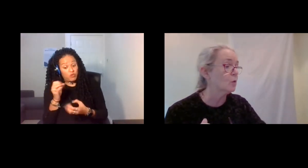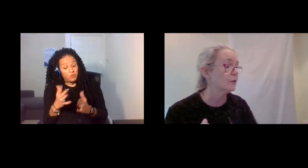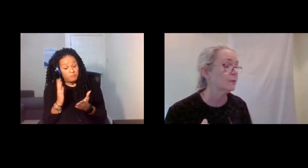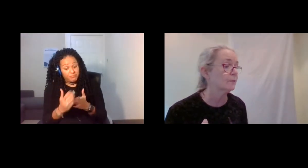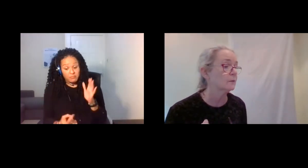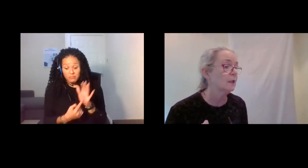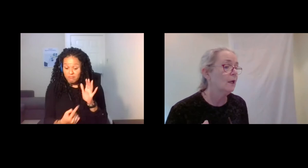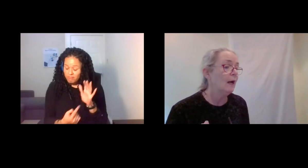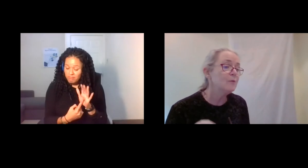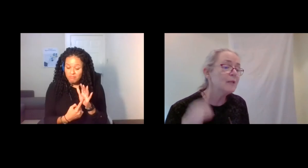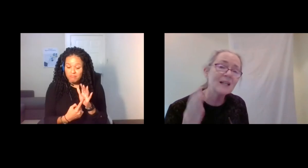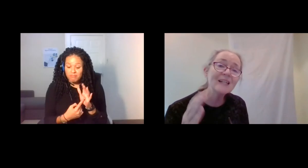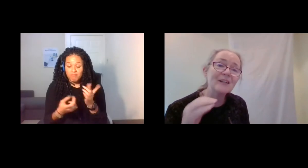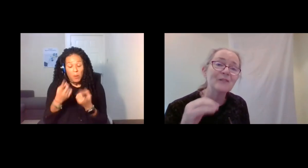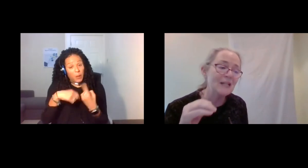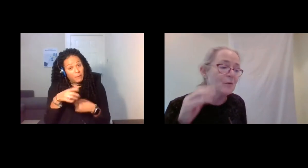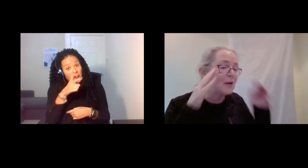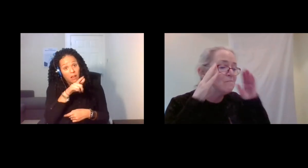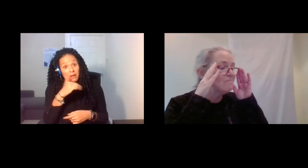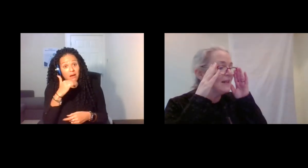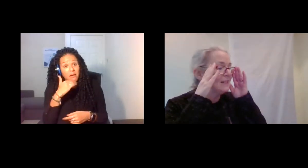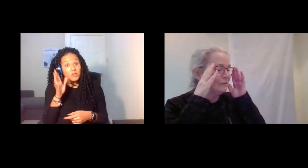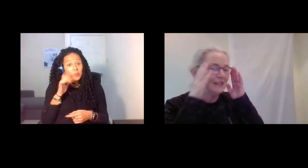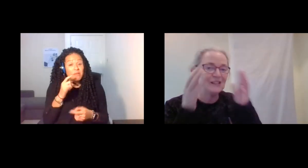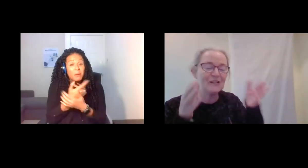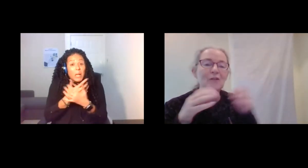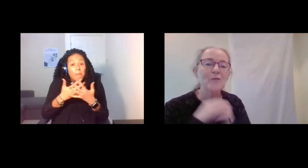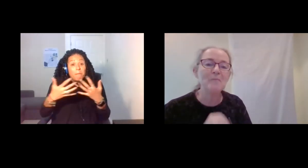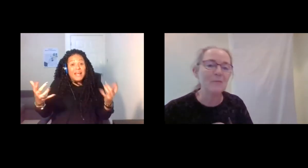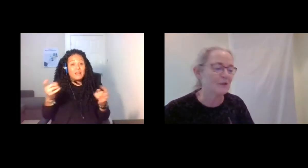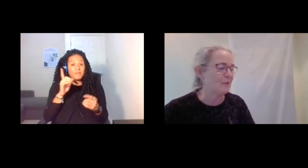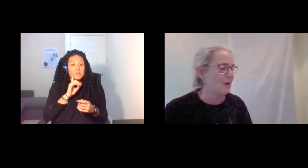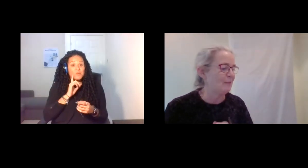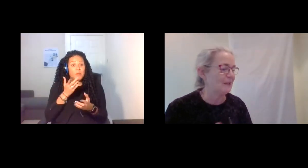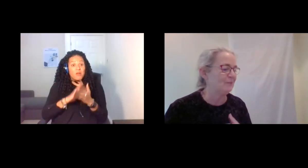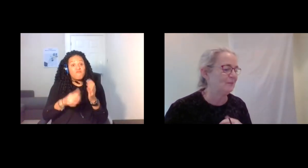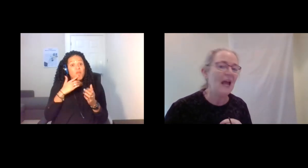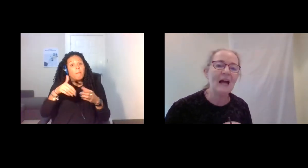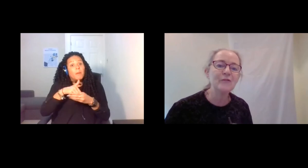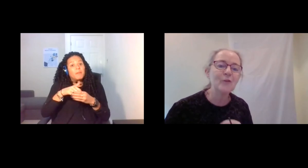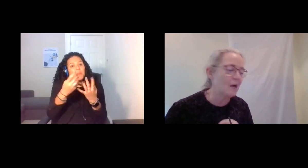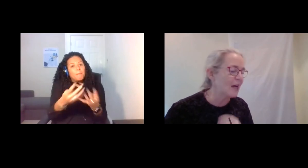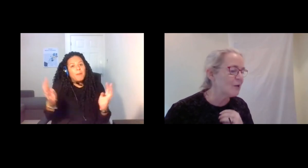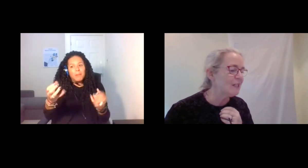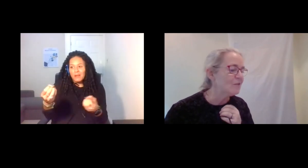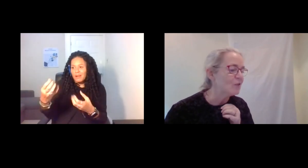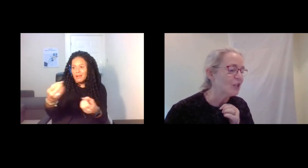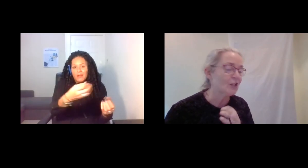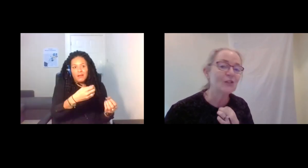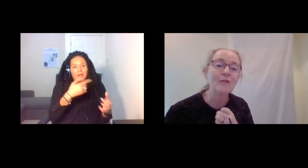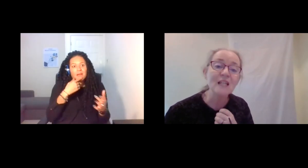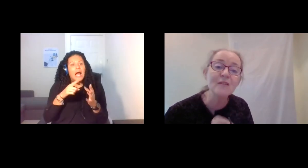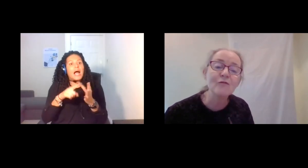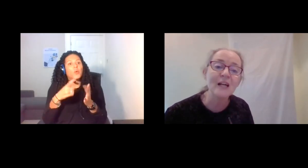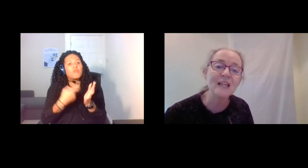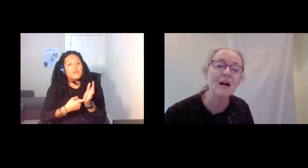of course. And we've been lucky enough to hear about many of these from members of the public, and from Ionia Richards